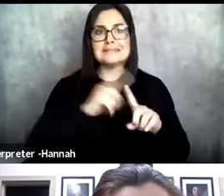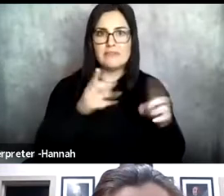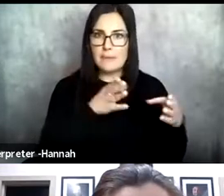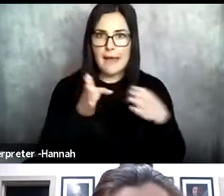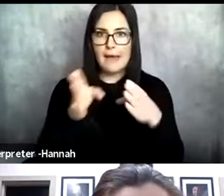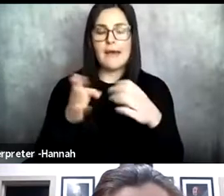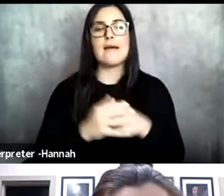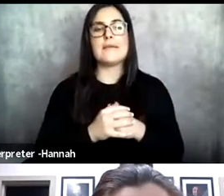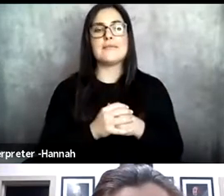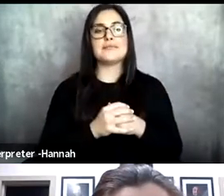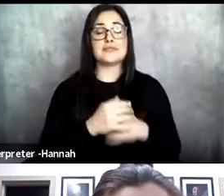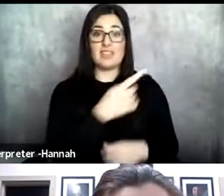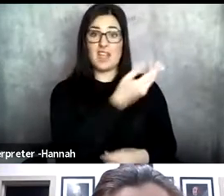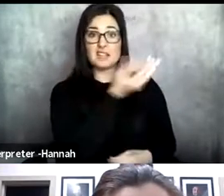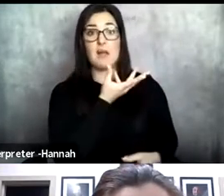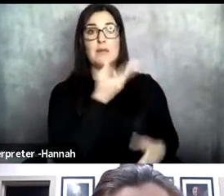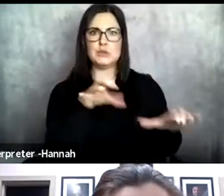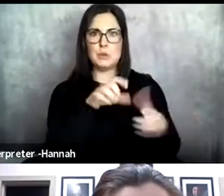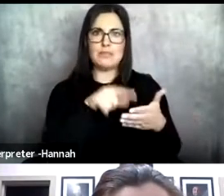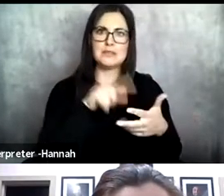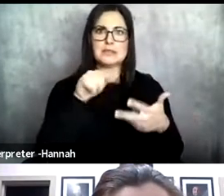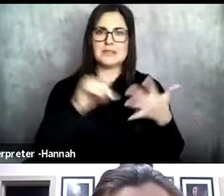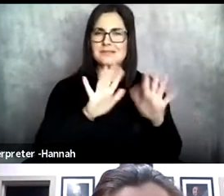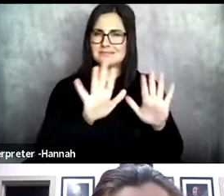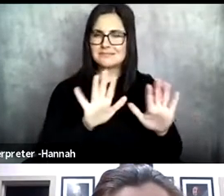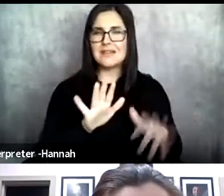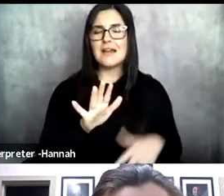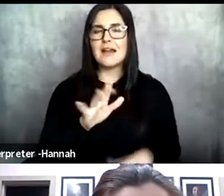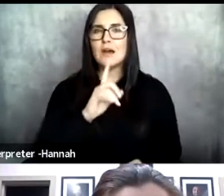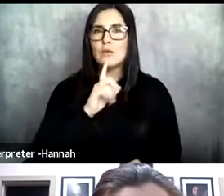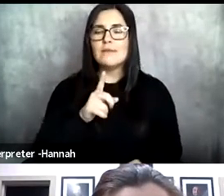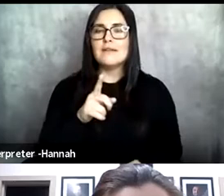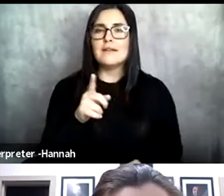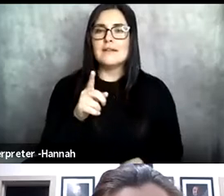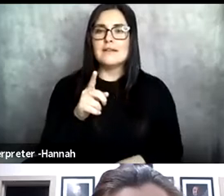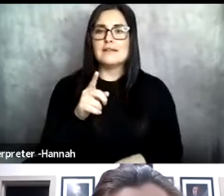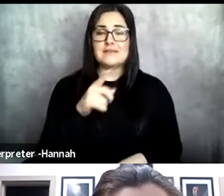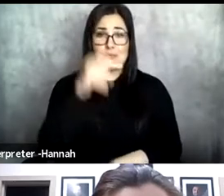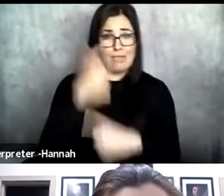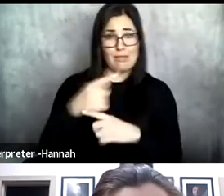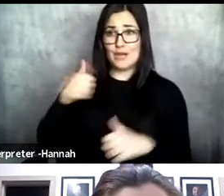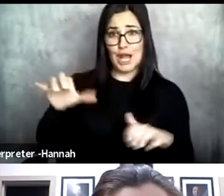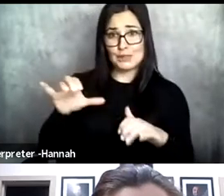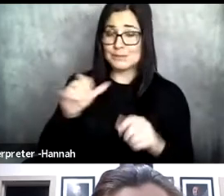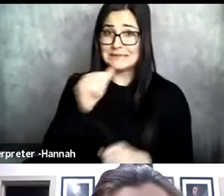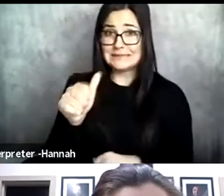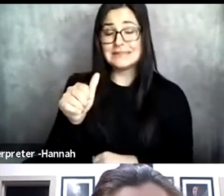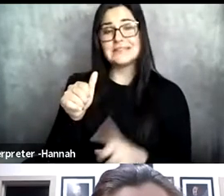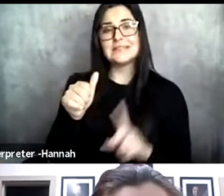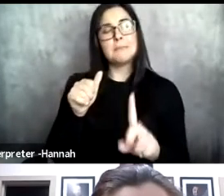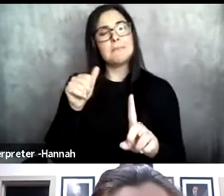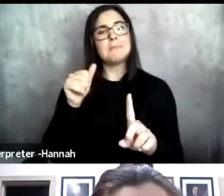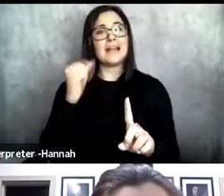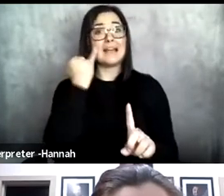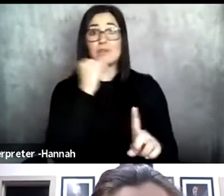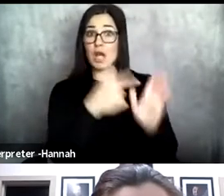and telling them, do this, do that, do this, do that. They were like, bro, if you ain't doing it, it doesn't, you know what I mean? Like, if you're not